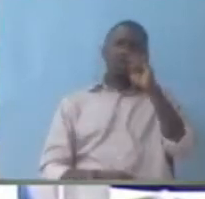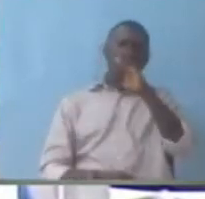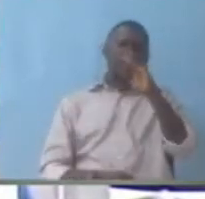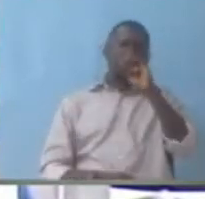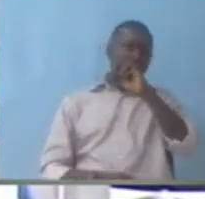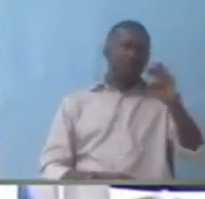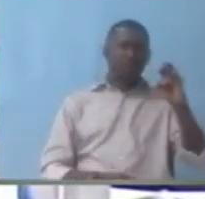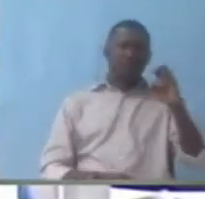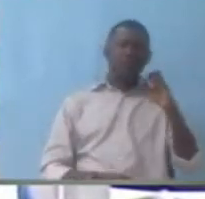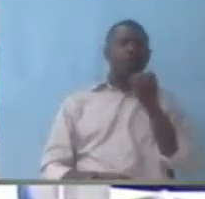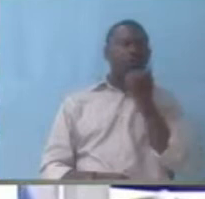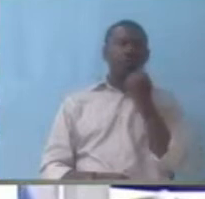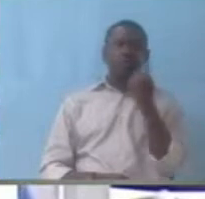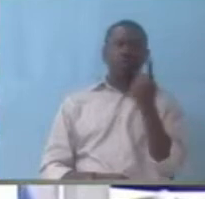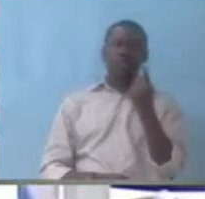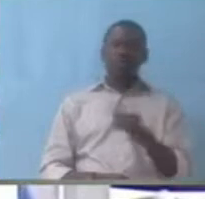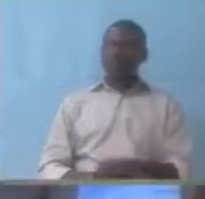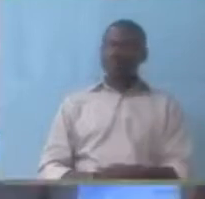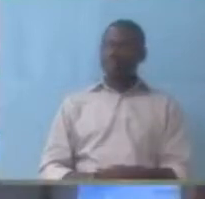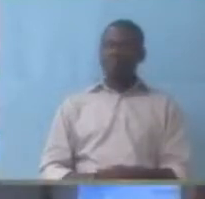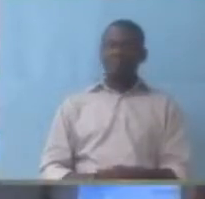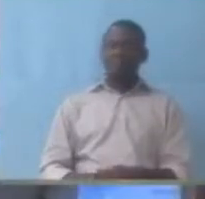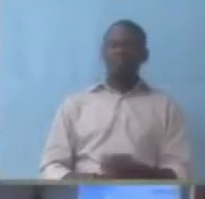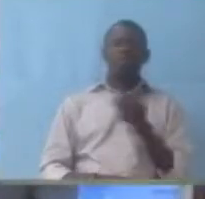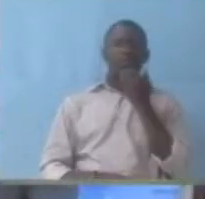Sorry about that, Council. That's all right.